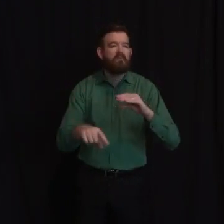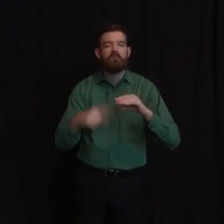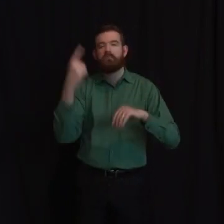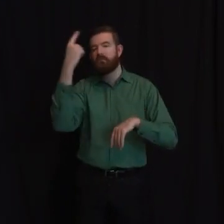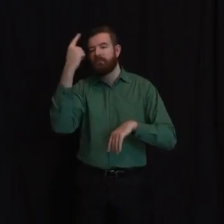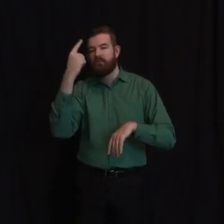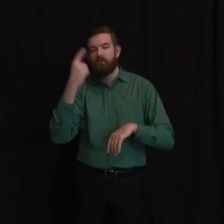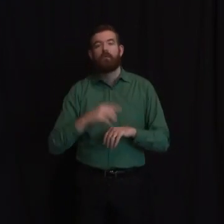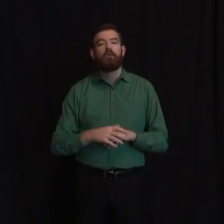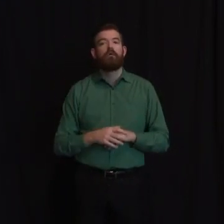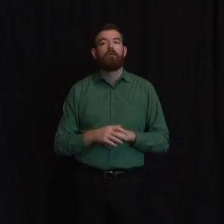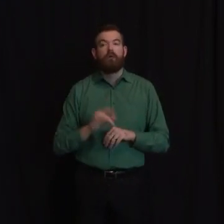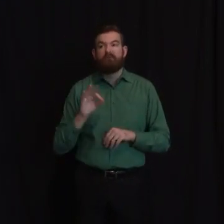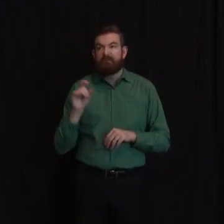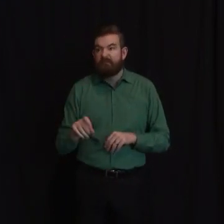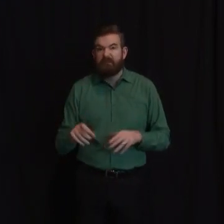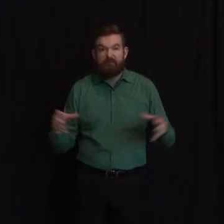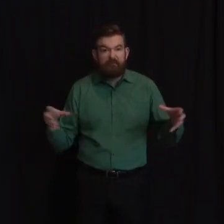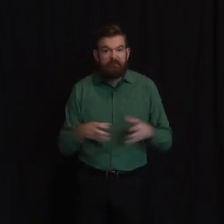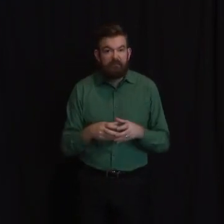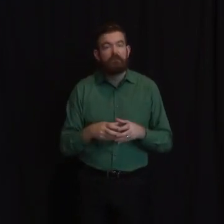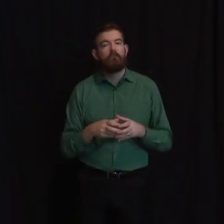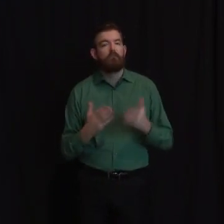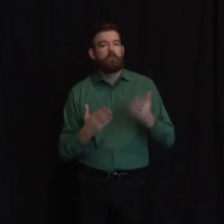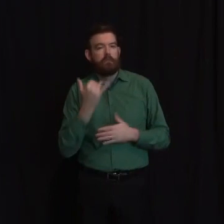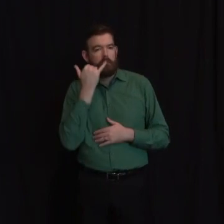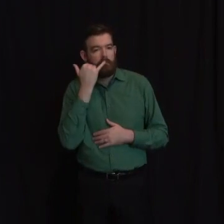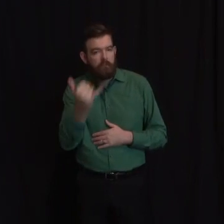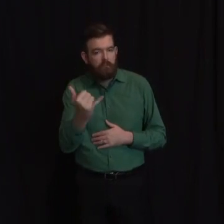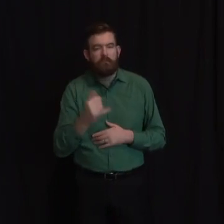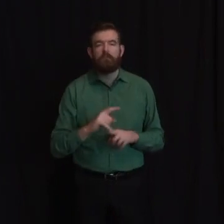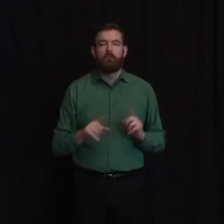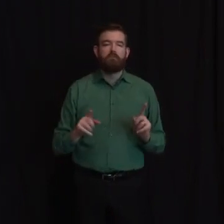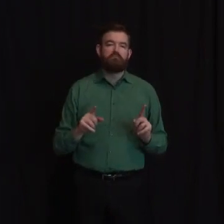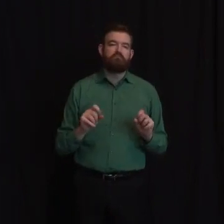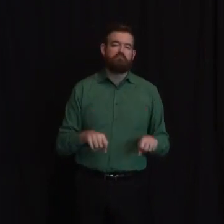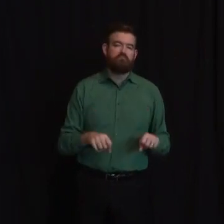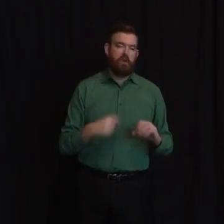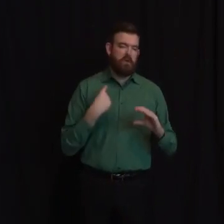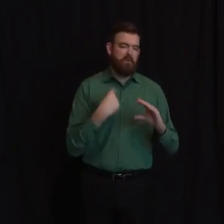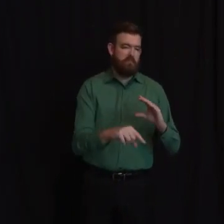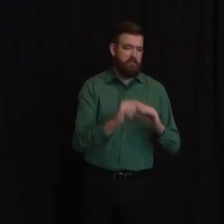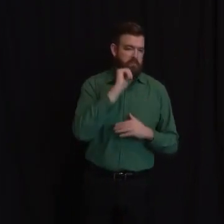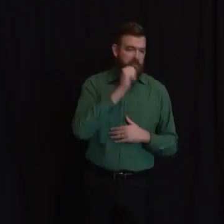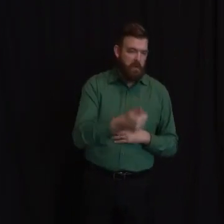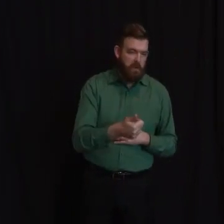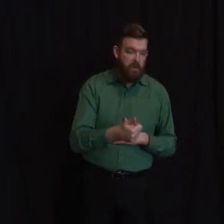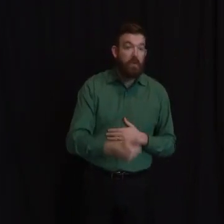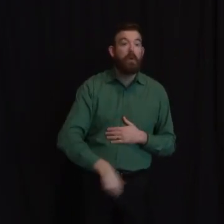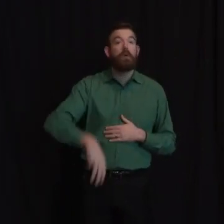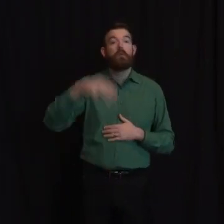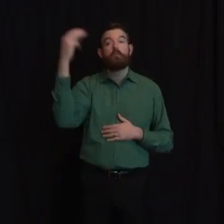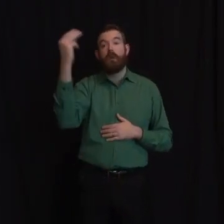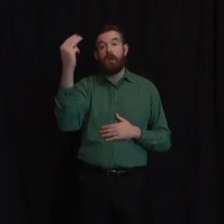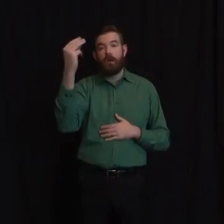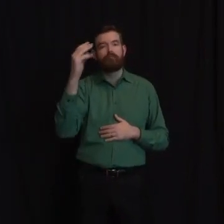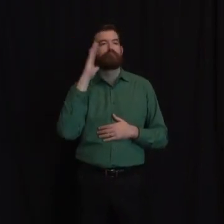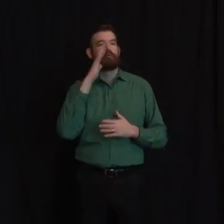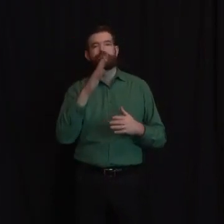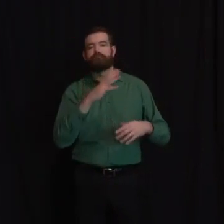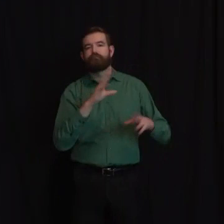person, we'll get to you immediately. Secondly, we've got a VTC with the White House on Monday. So our gathering here will